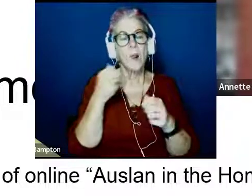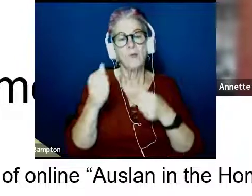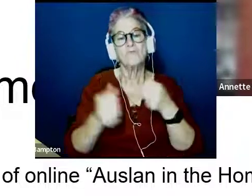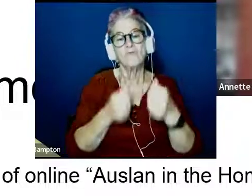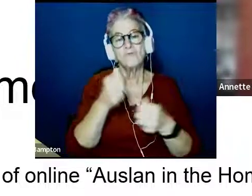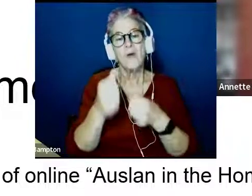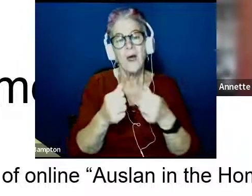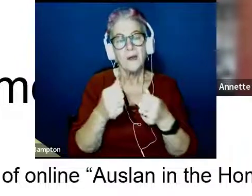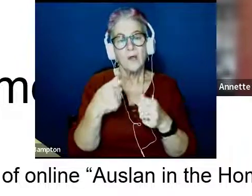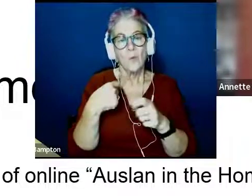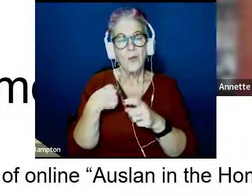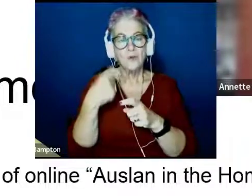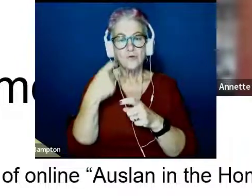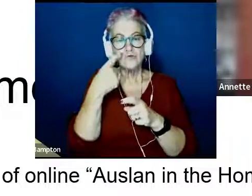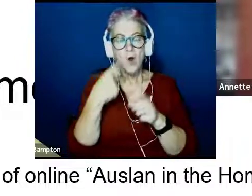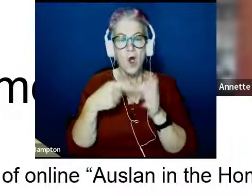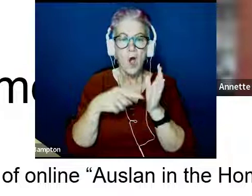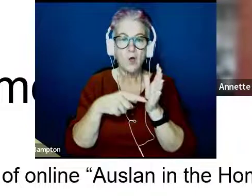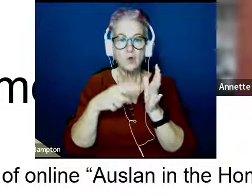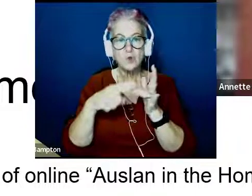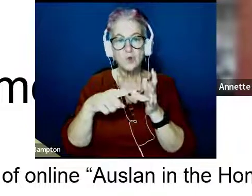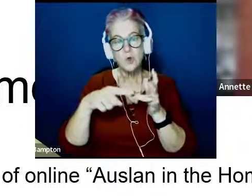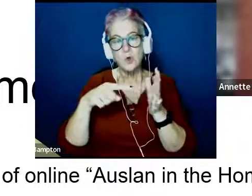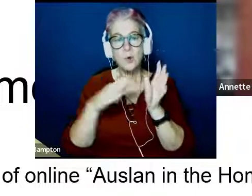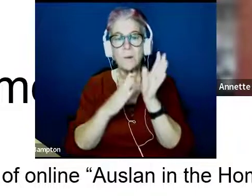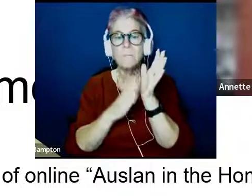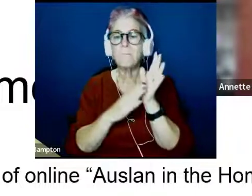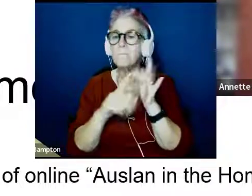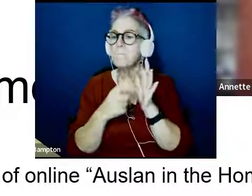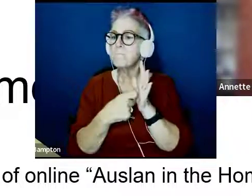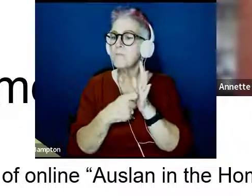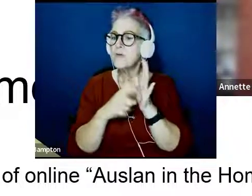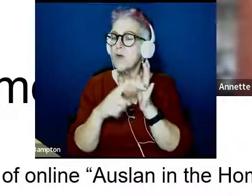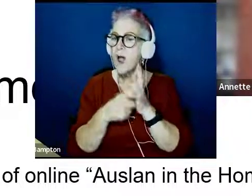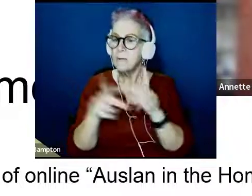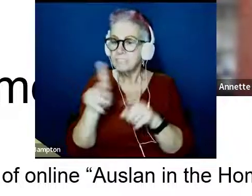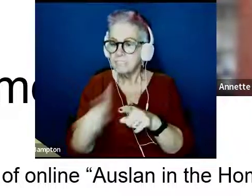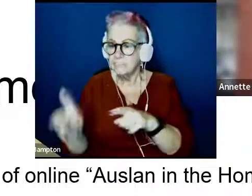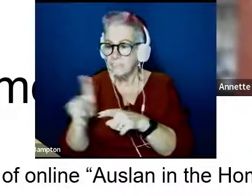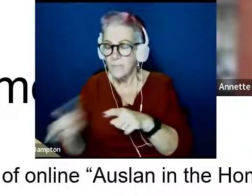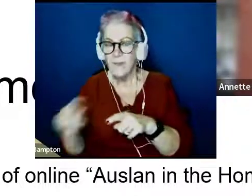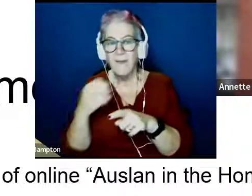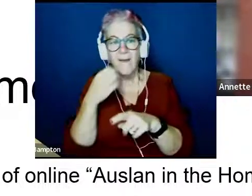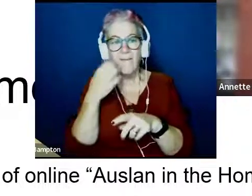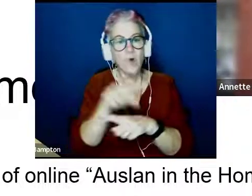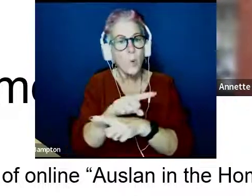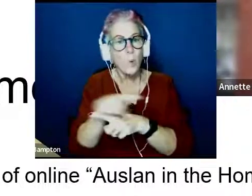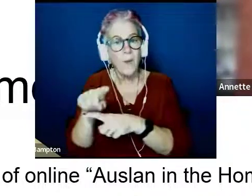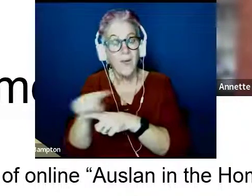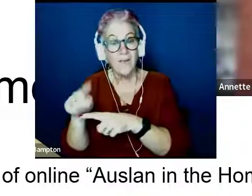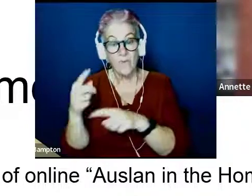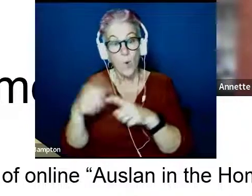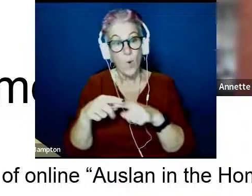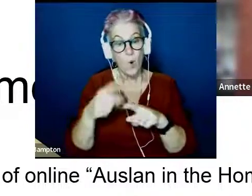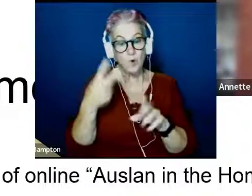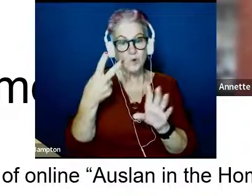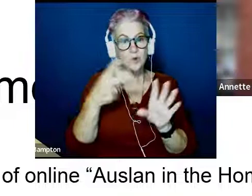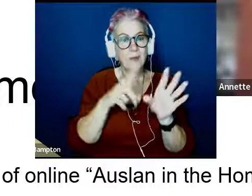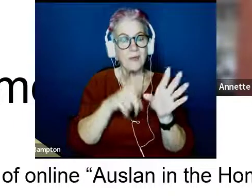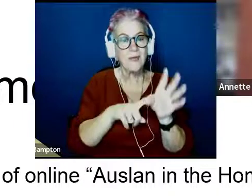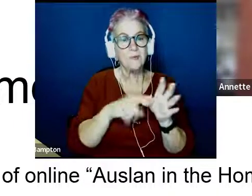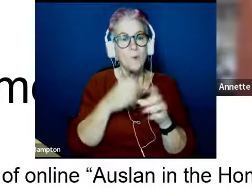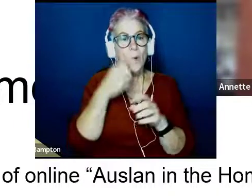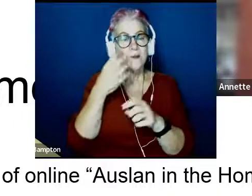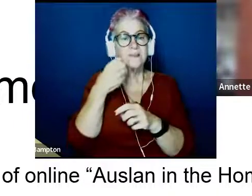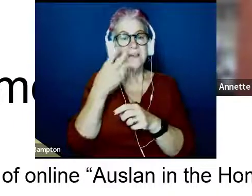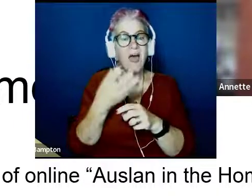we're trying to mirror the frequency. So we used to run these story times weekly. So for the last 2 years, we've been dropping a new story time each